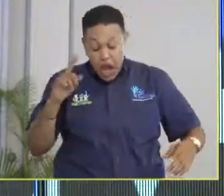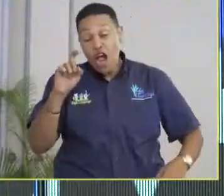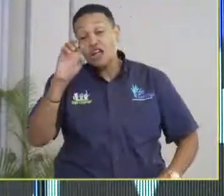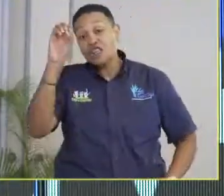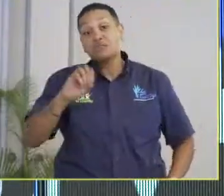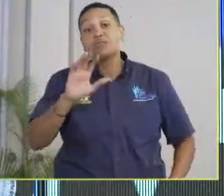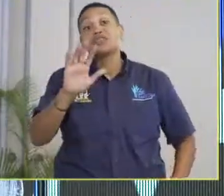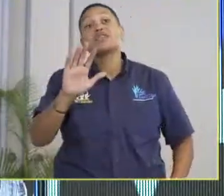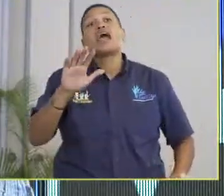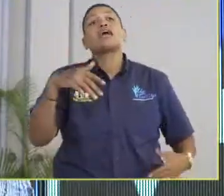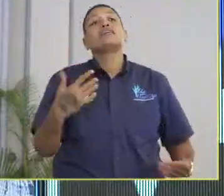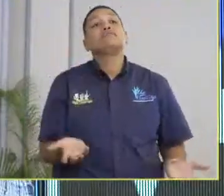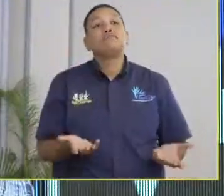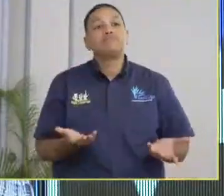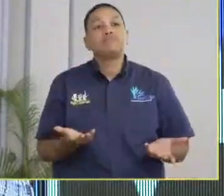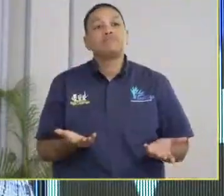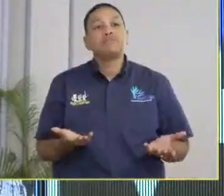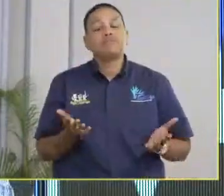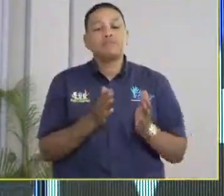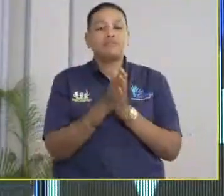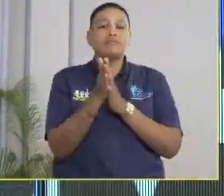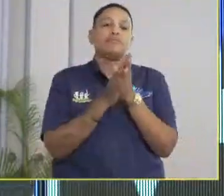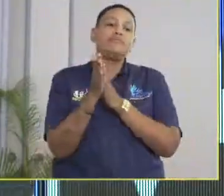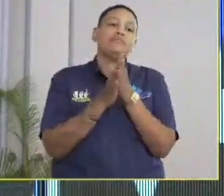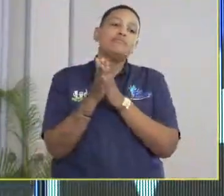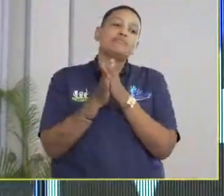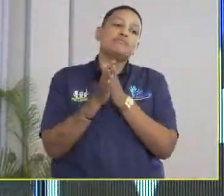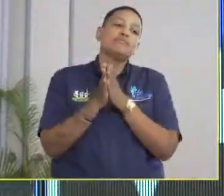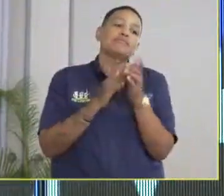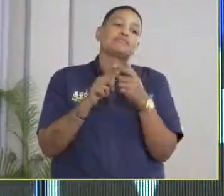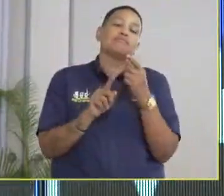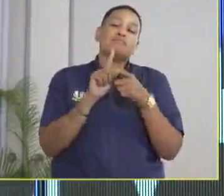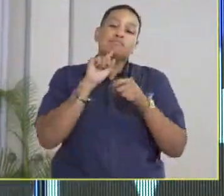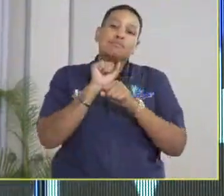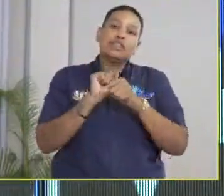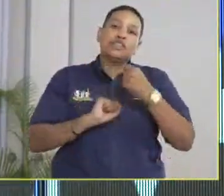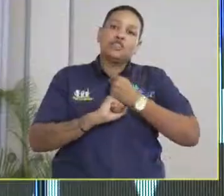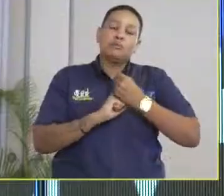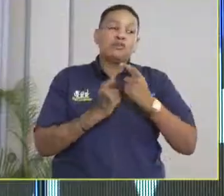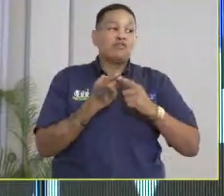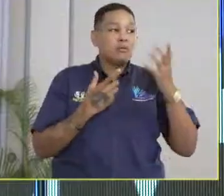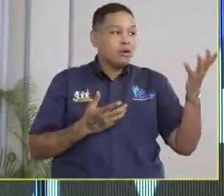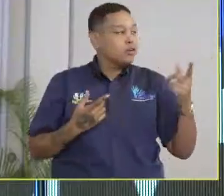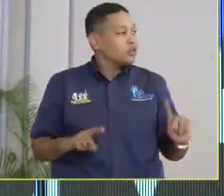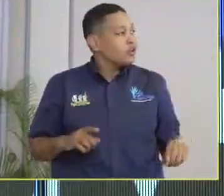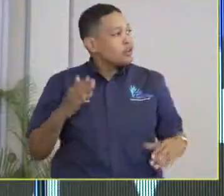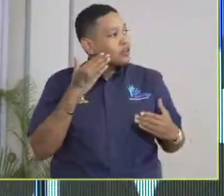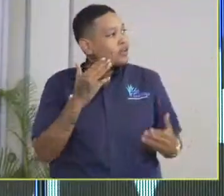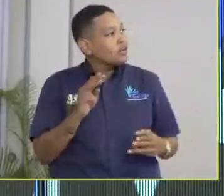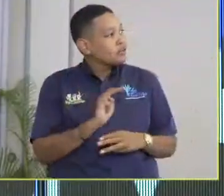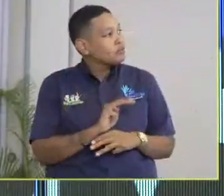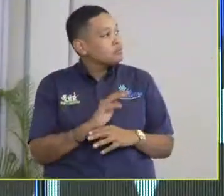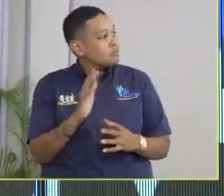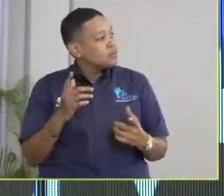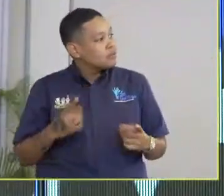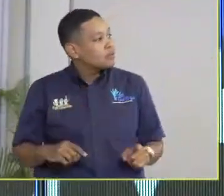100% of the motivation and the support from her. So thank you so